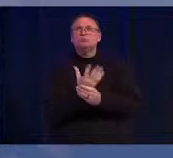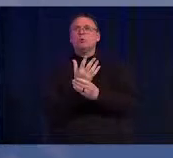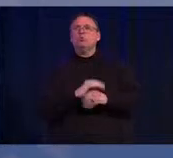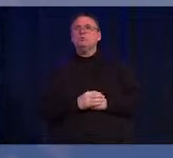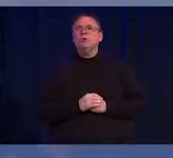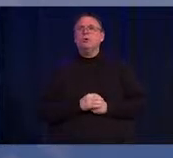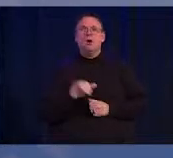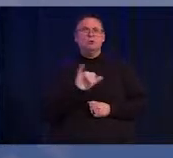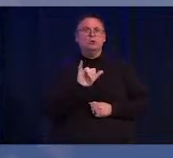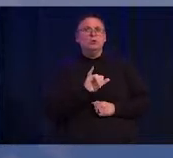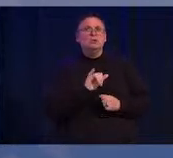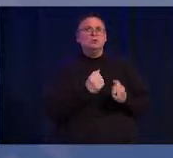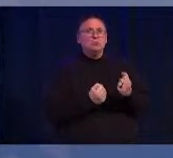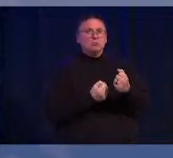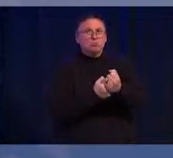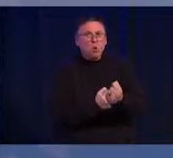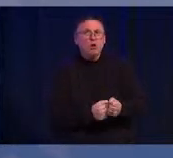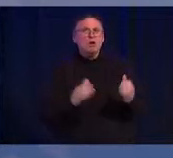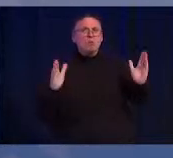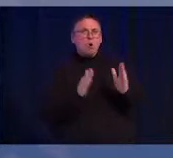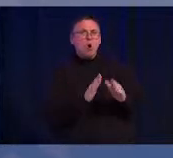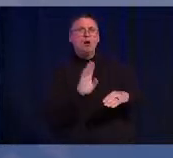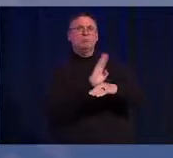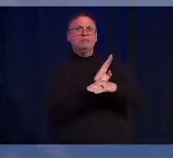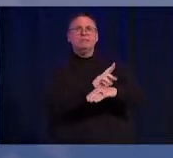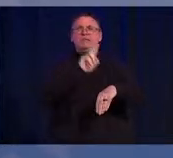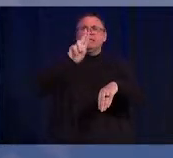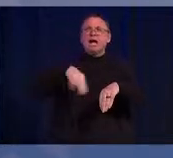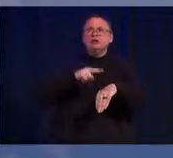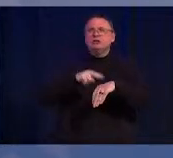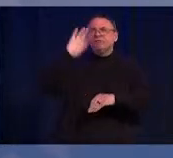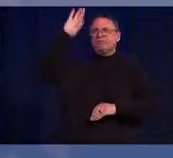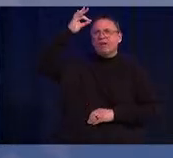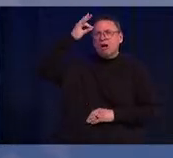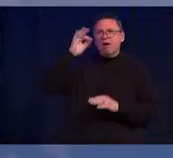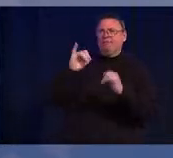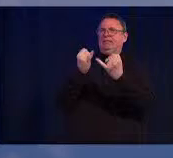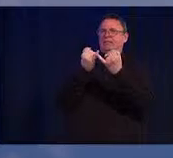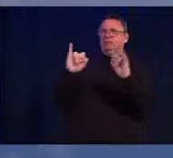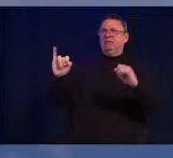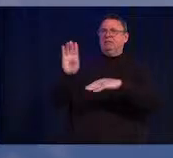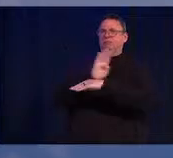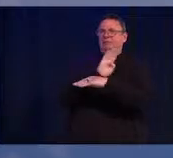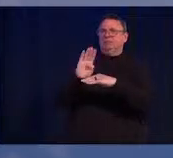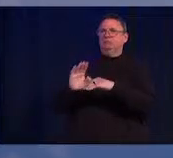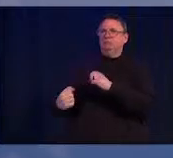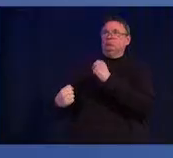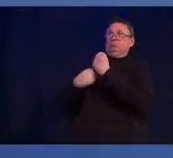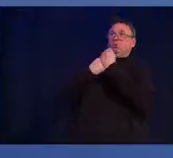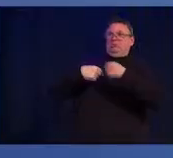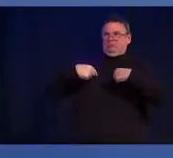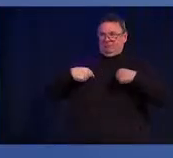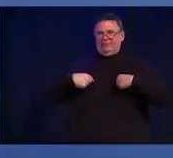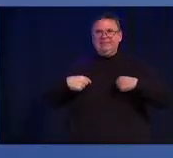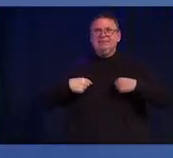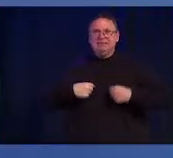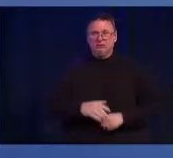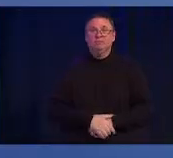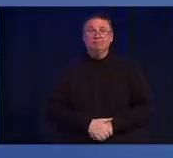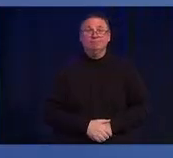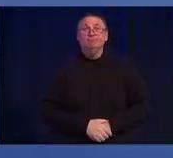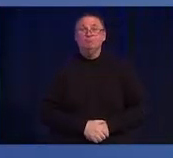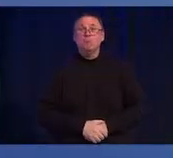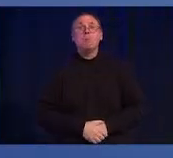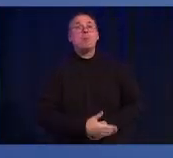small business, National Federation of Independent Businesses, endorsed me in this race. Thank you. Mr.